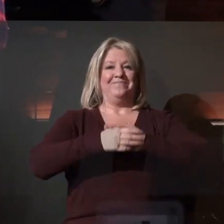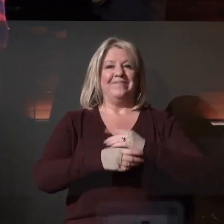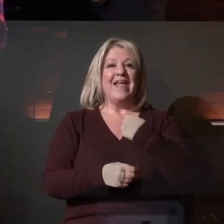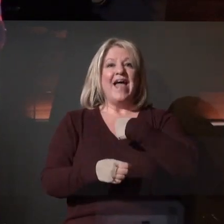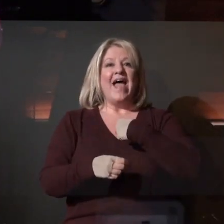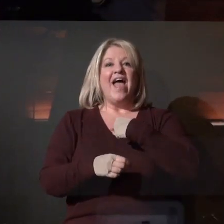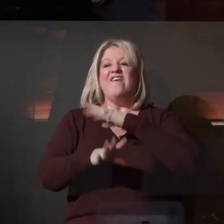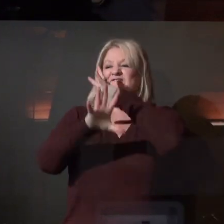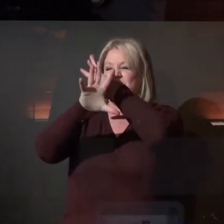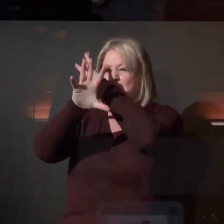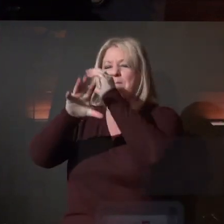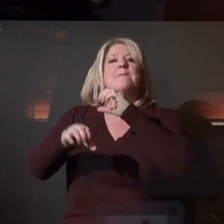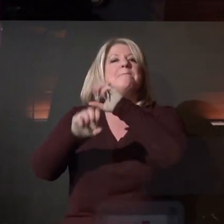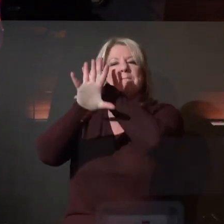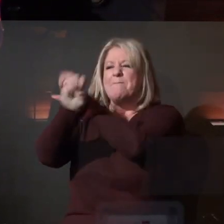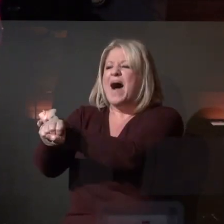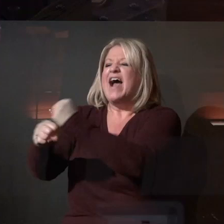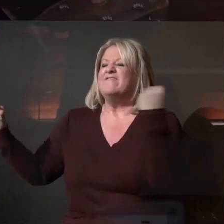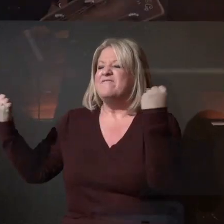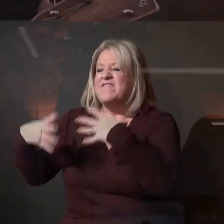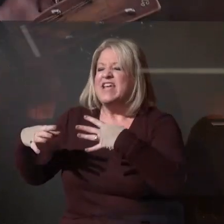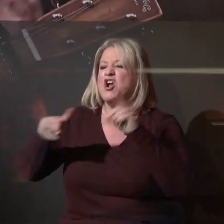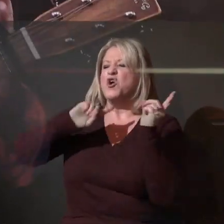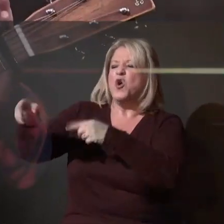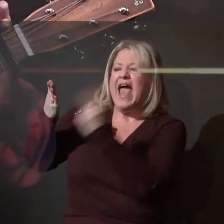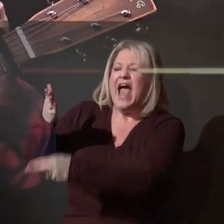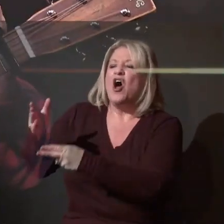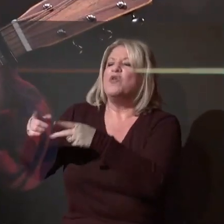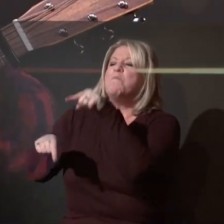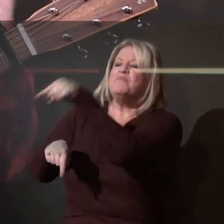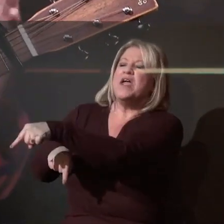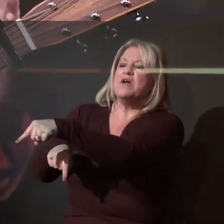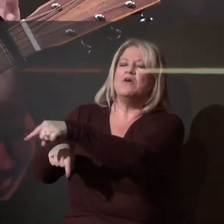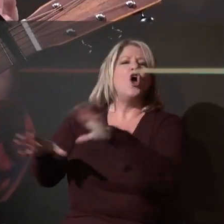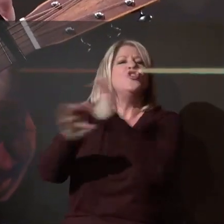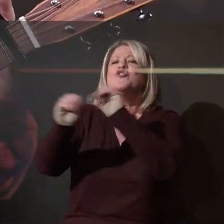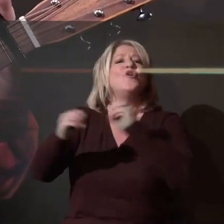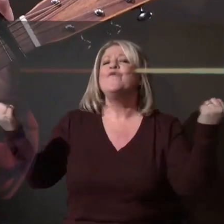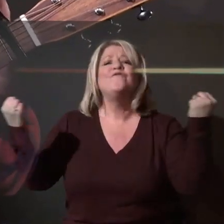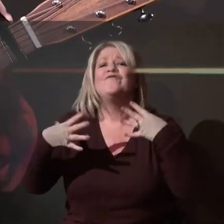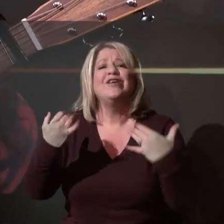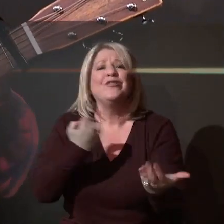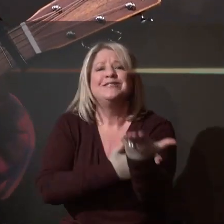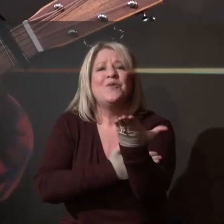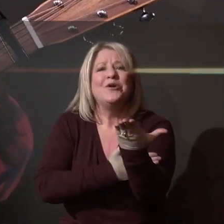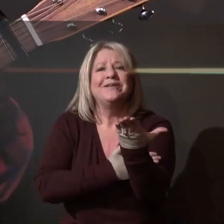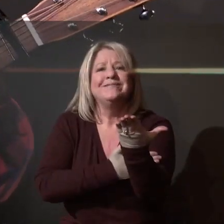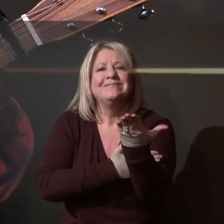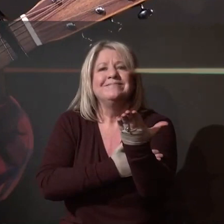And I bind fear to the pits of hell where it belongs. No fear this morning.